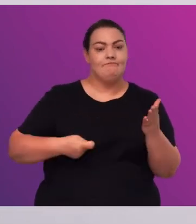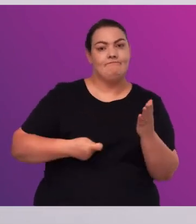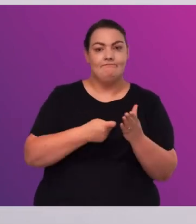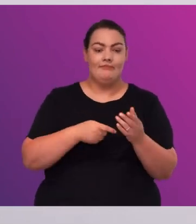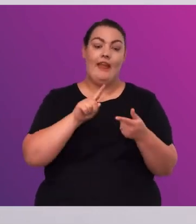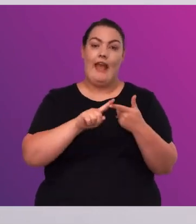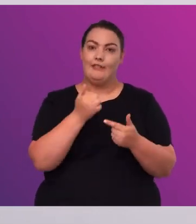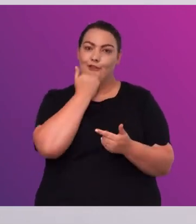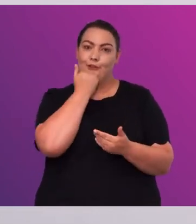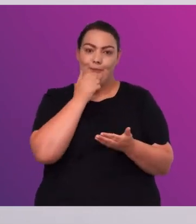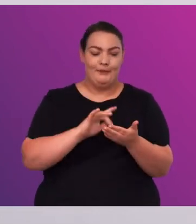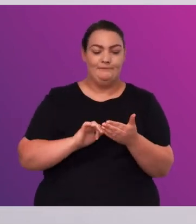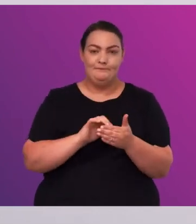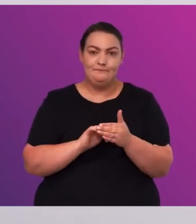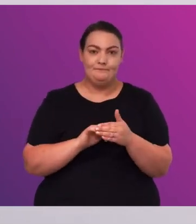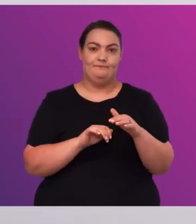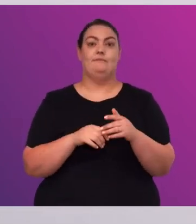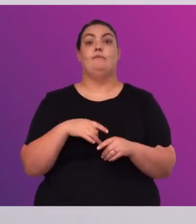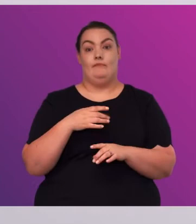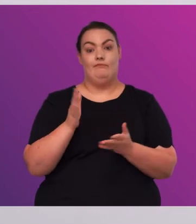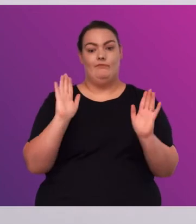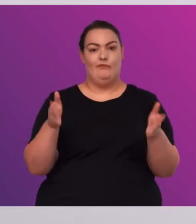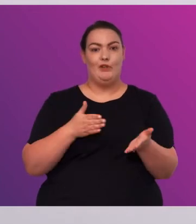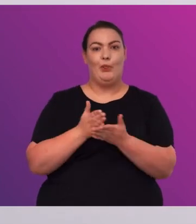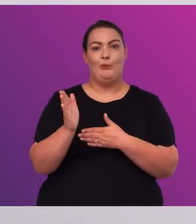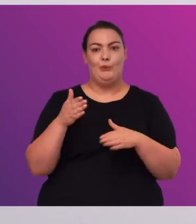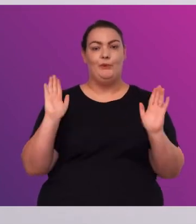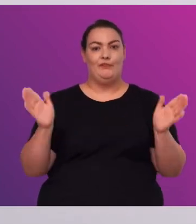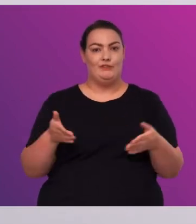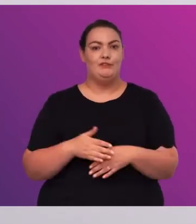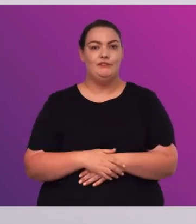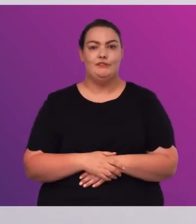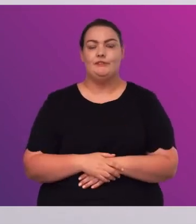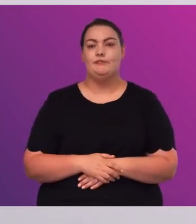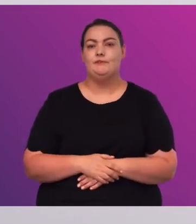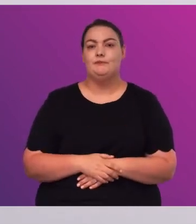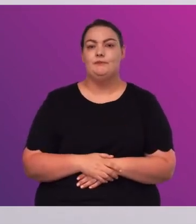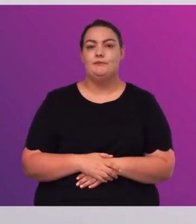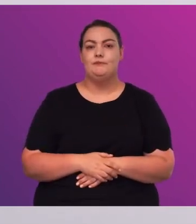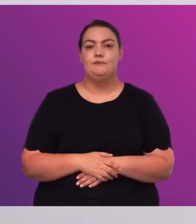your card and your PIN number and it will go through.